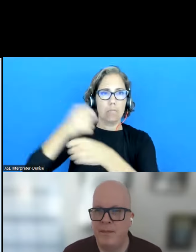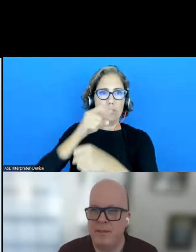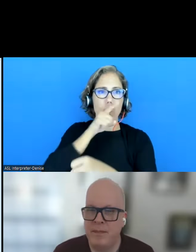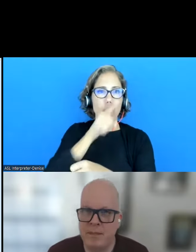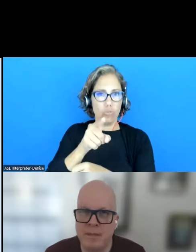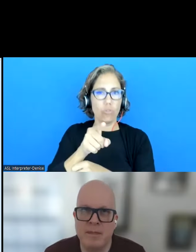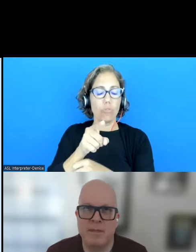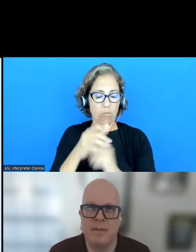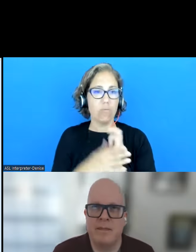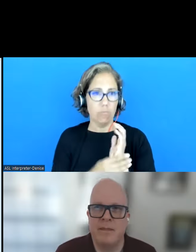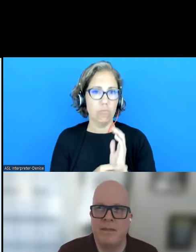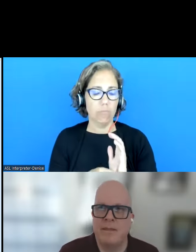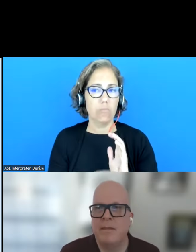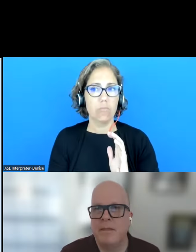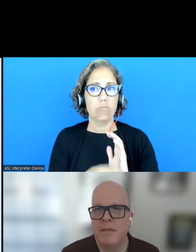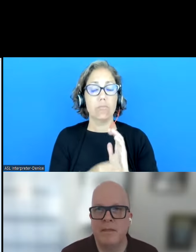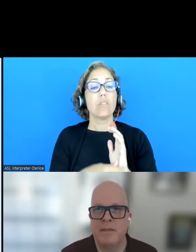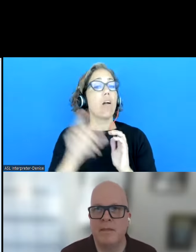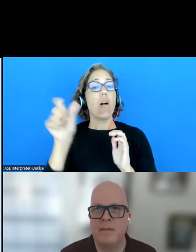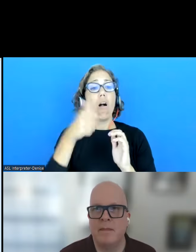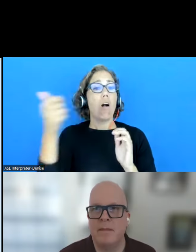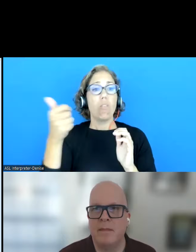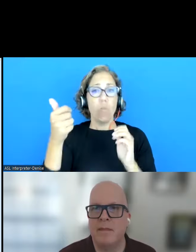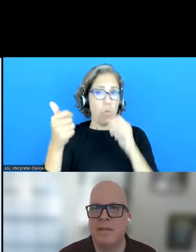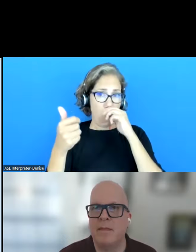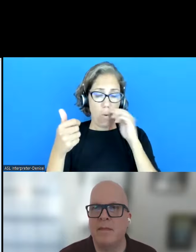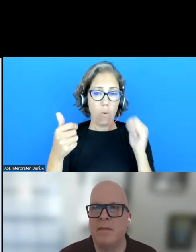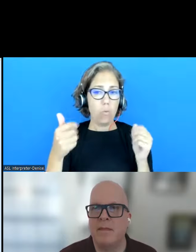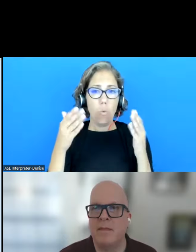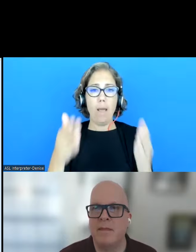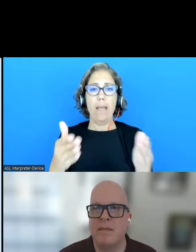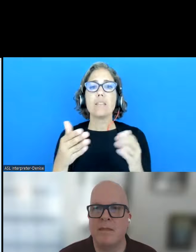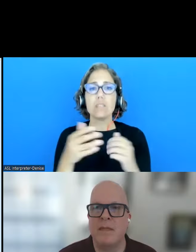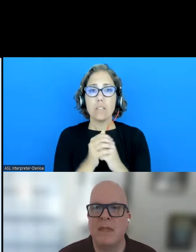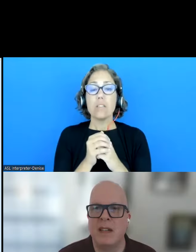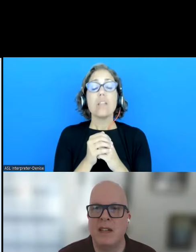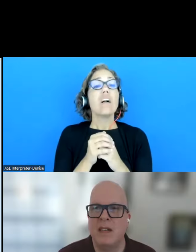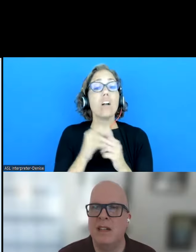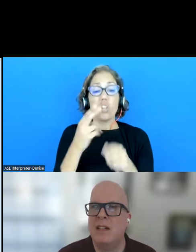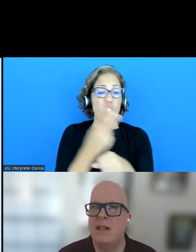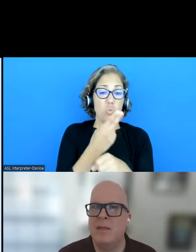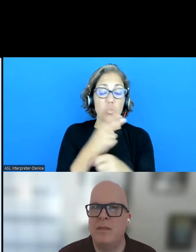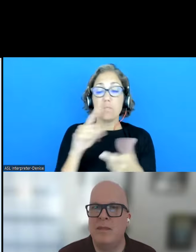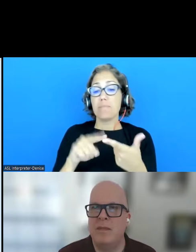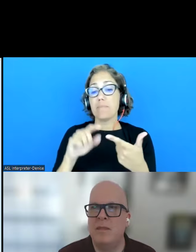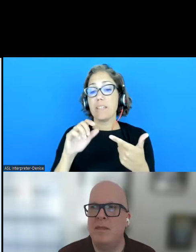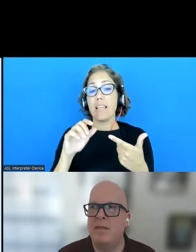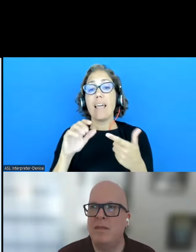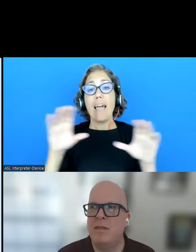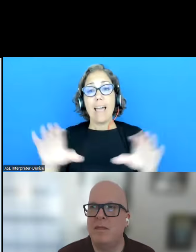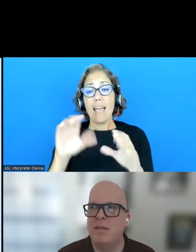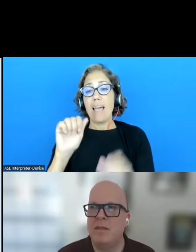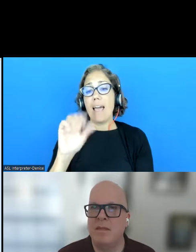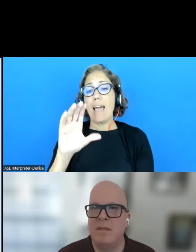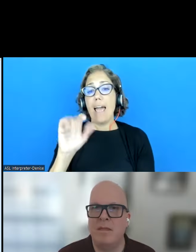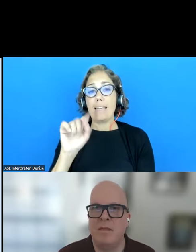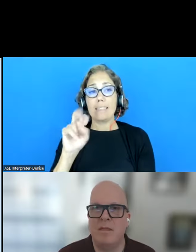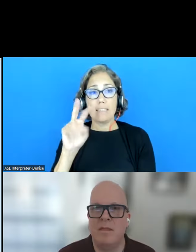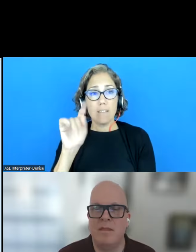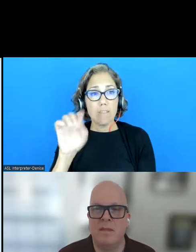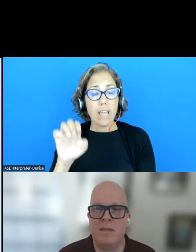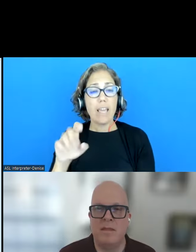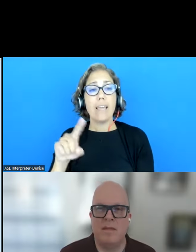the label. And other alternative ways instead of use is activate, interact with, other ways